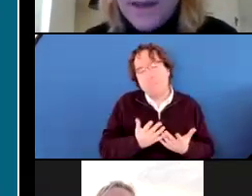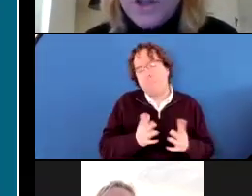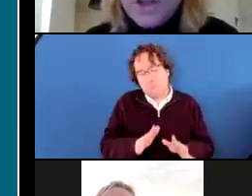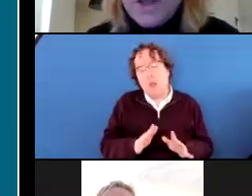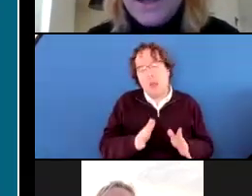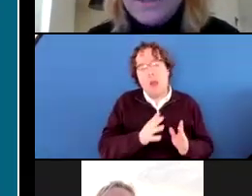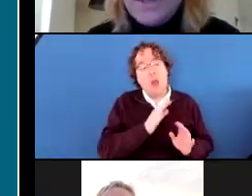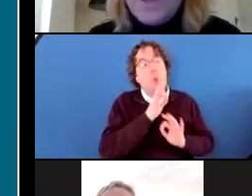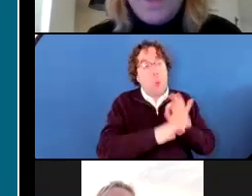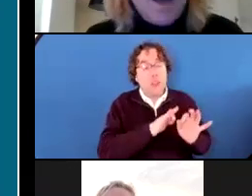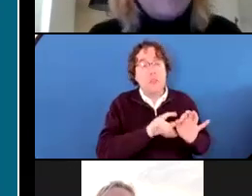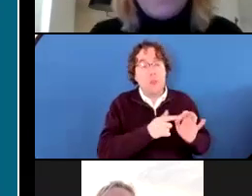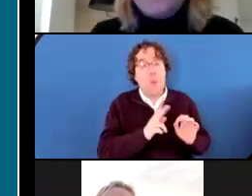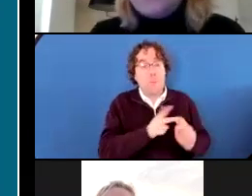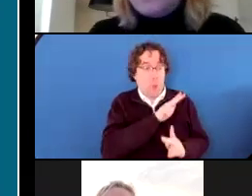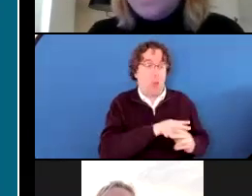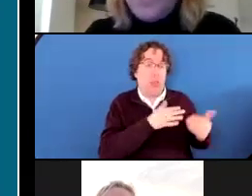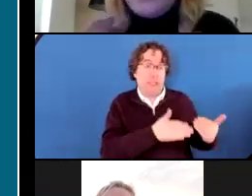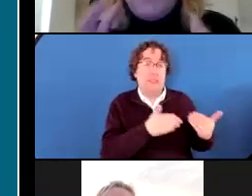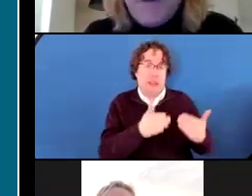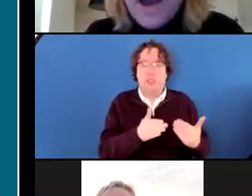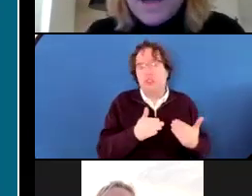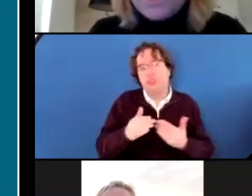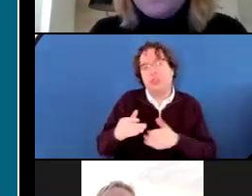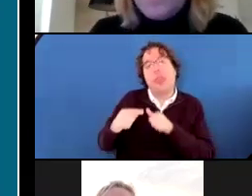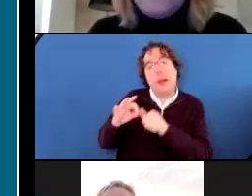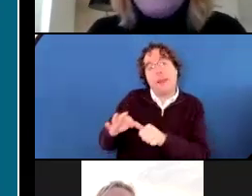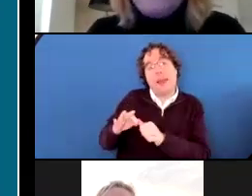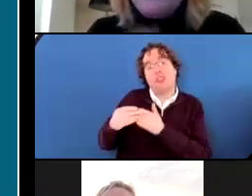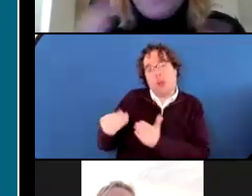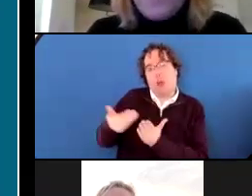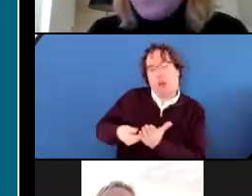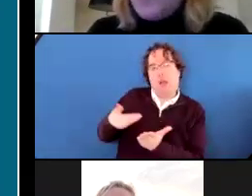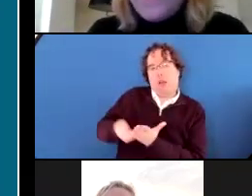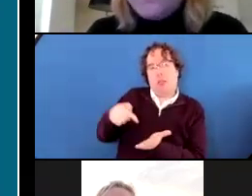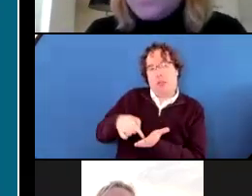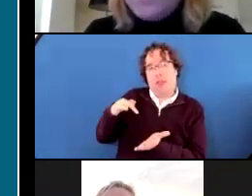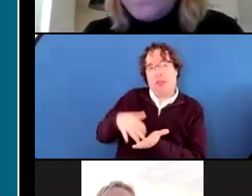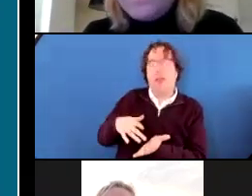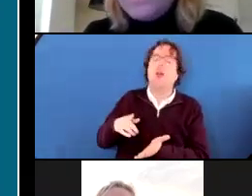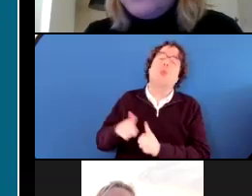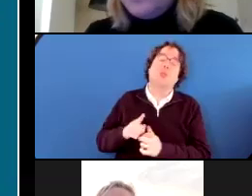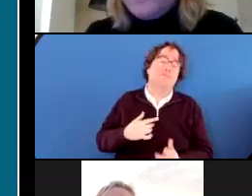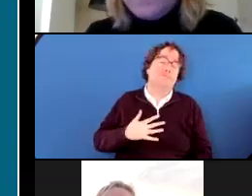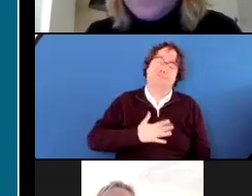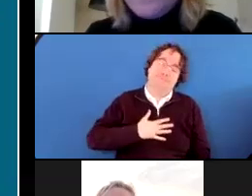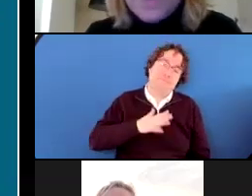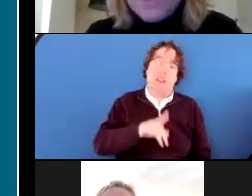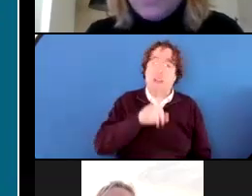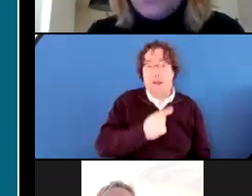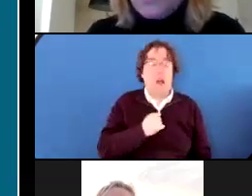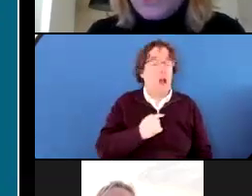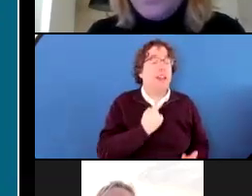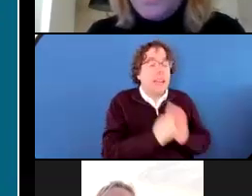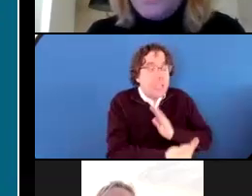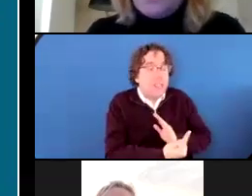in the application guide. And it is with regret that we're not able to provide individual feedback for